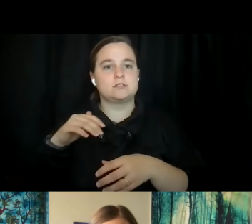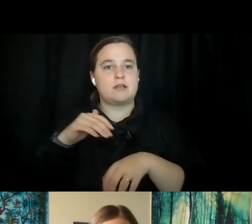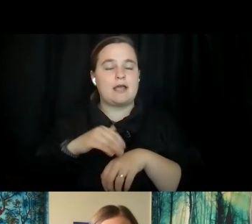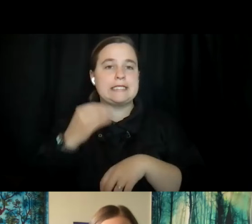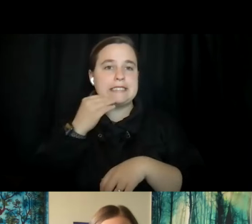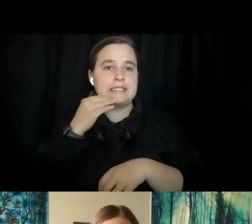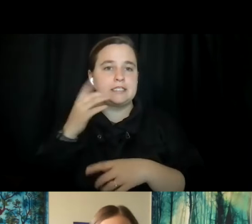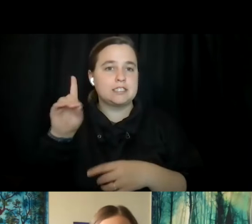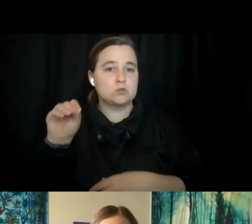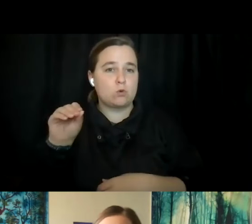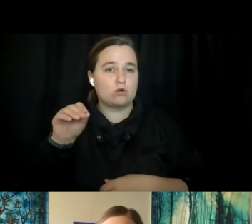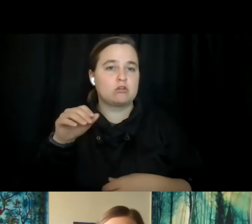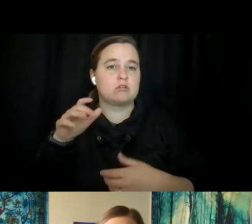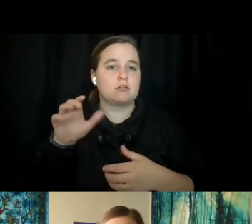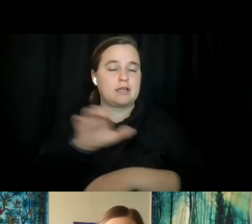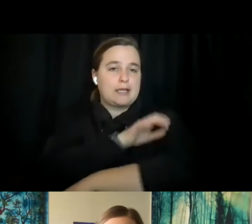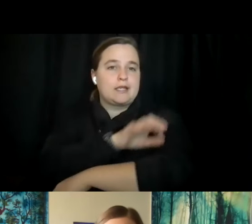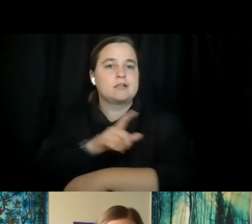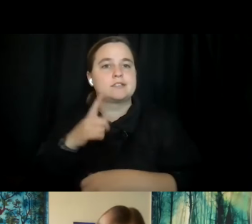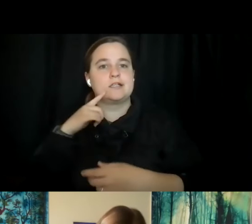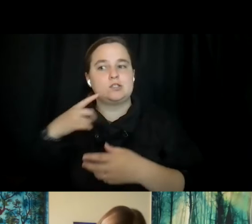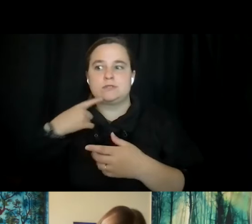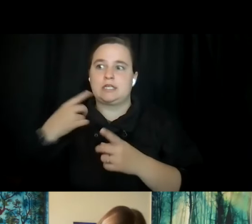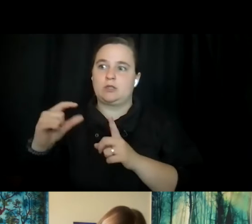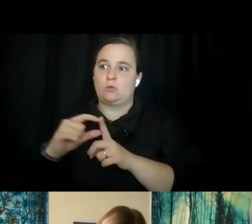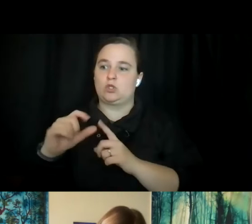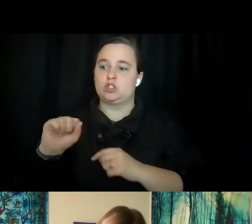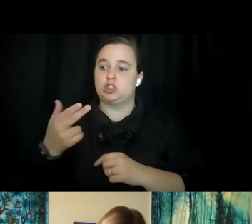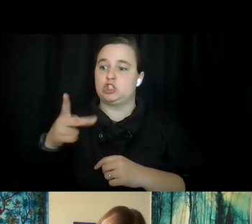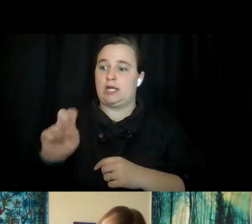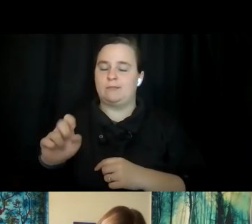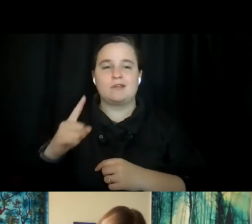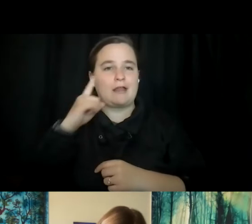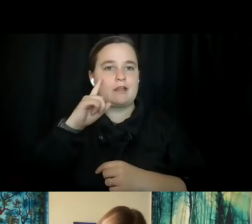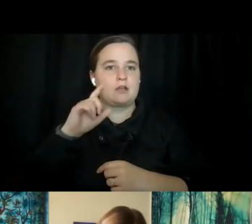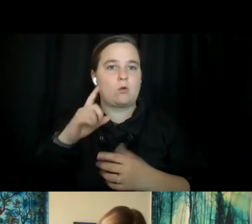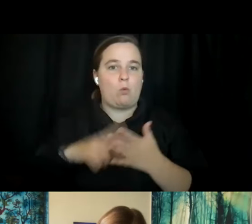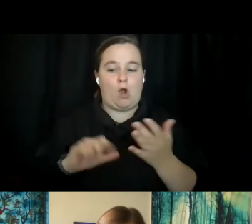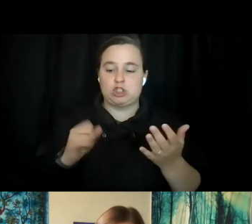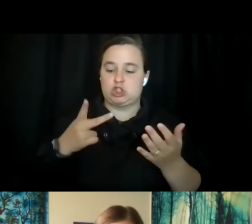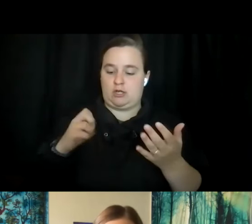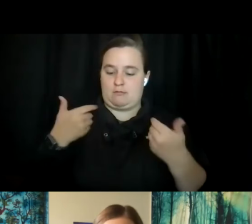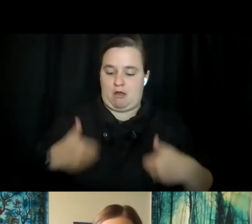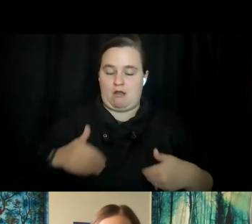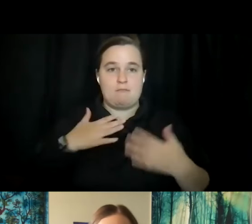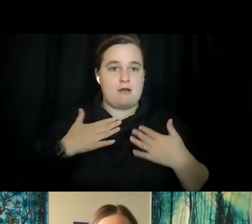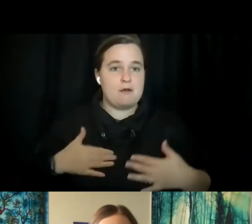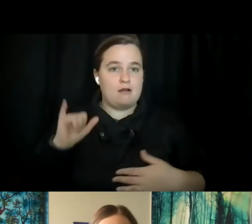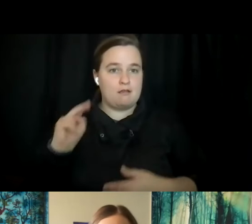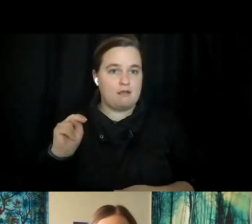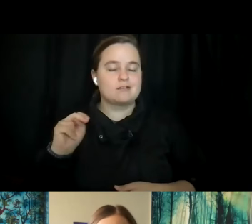in. So just something to keep in mind depending on your setting also. And then